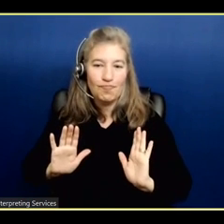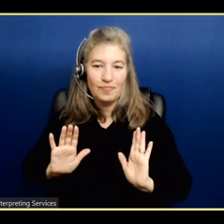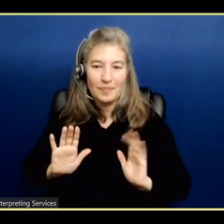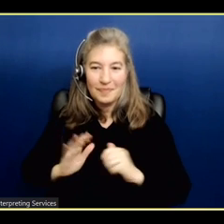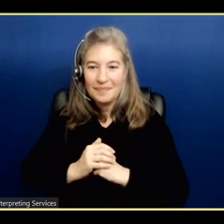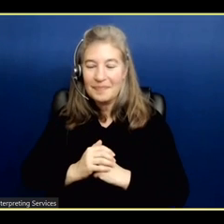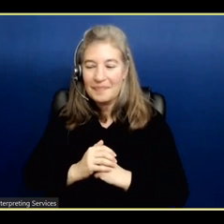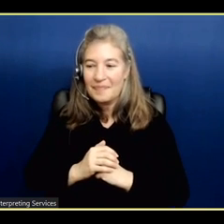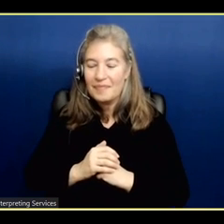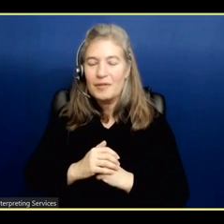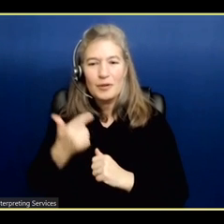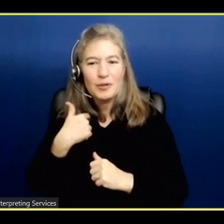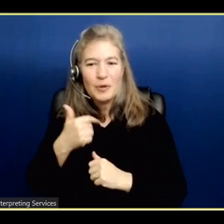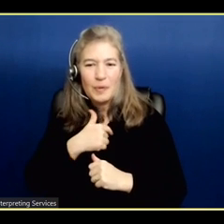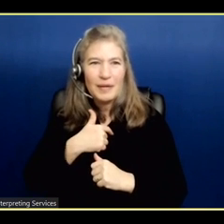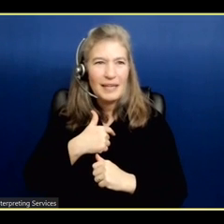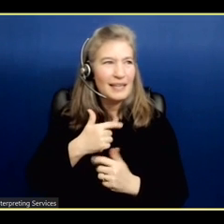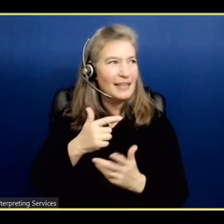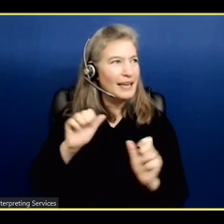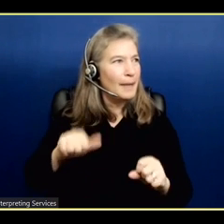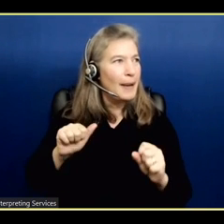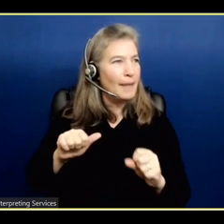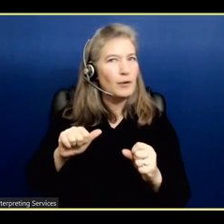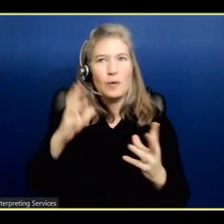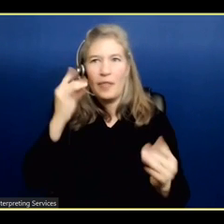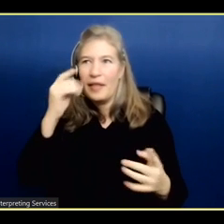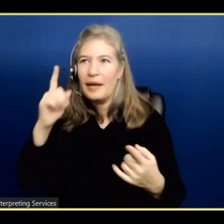necessary philanthropic funds to the small arts community.